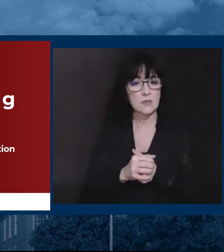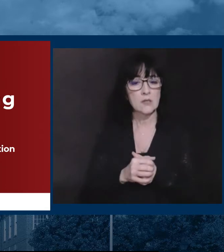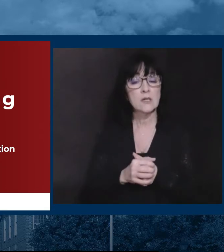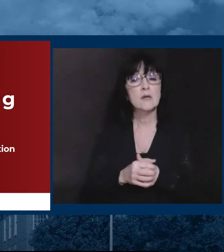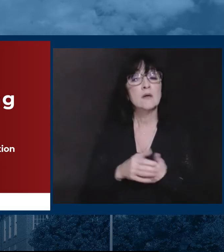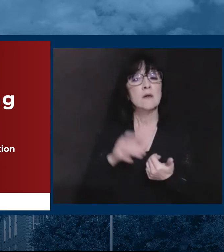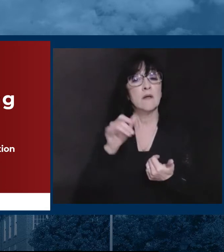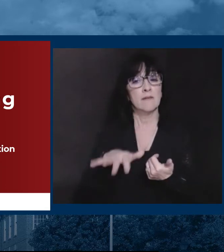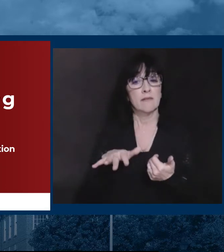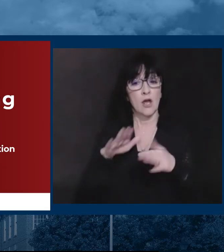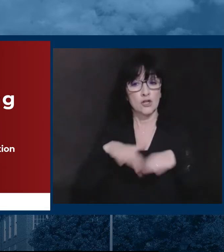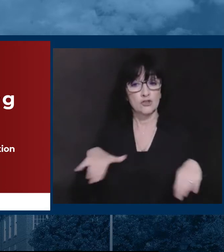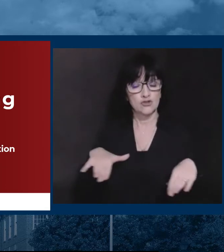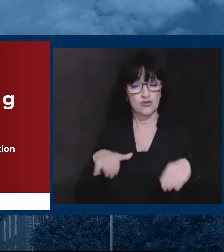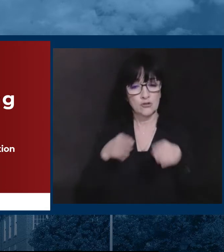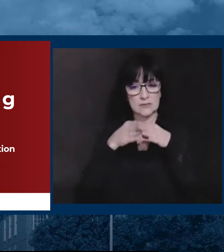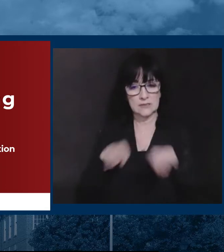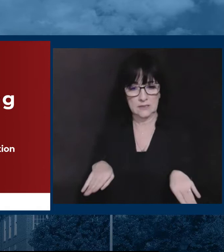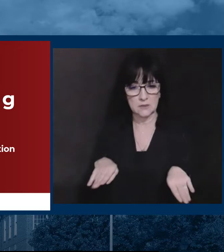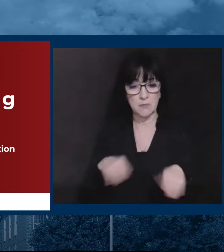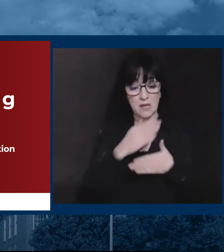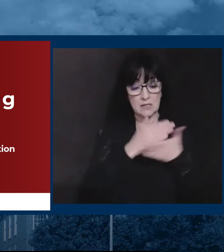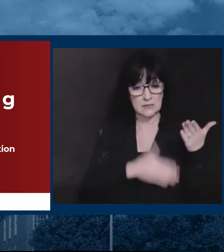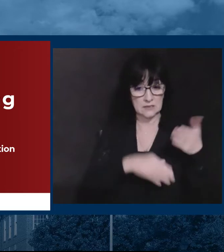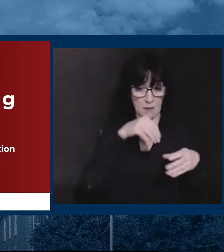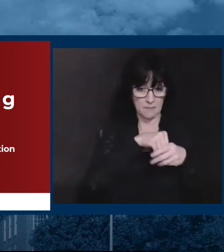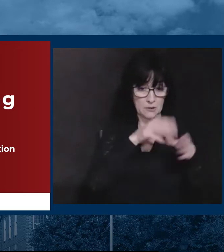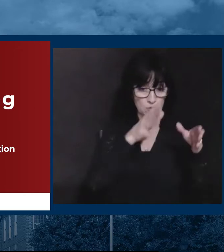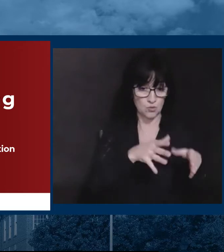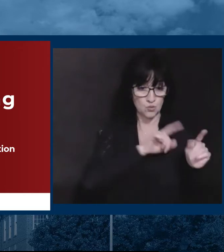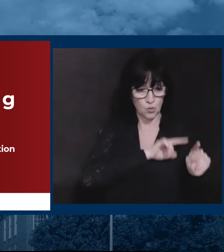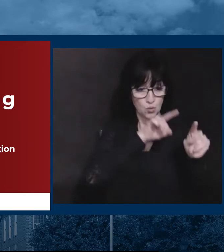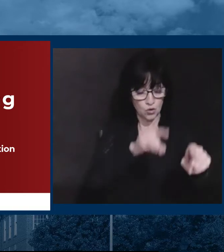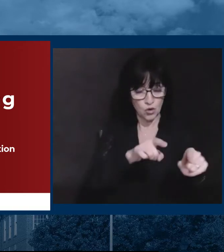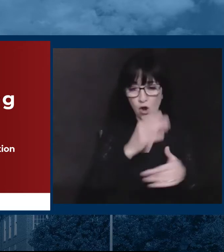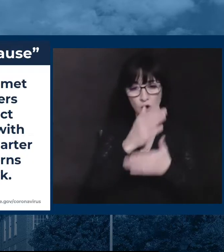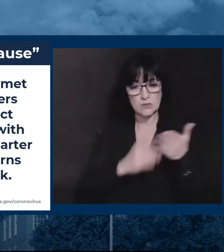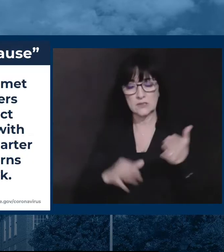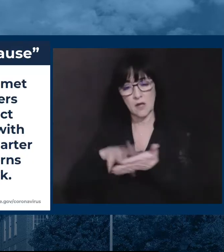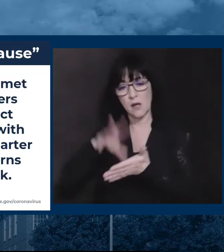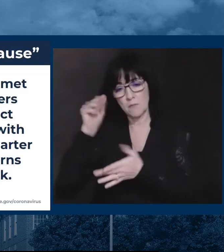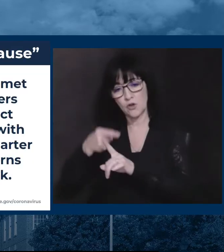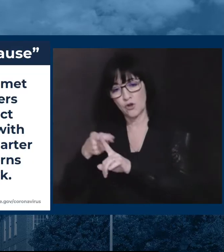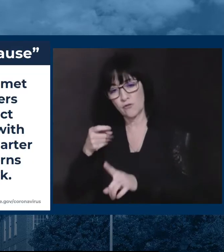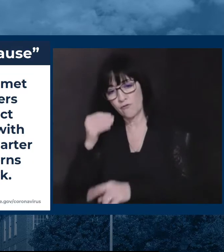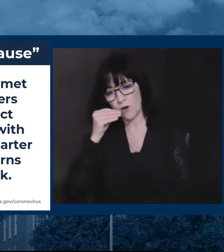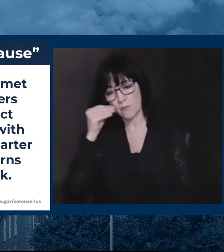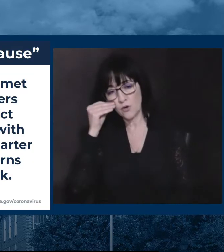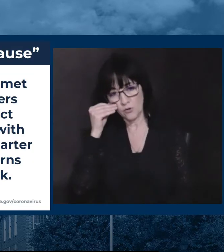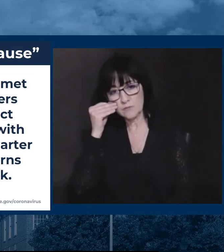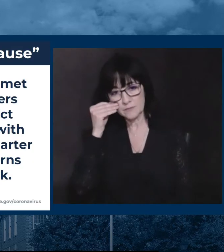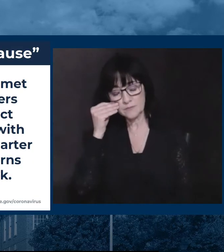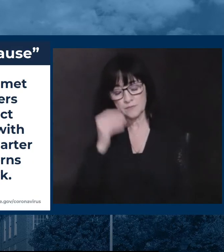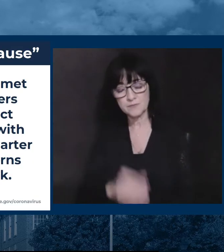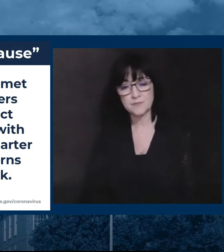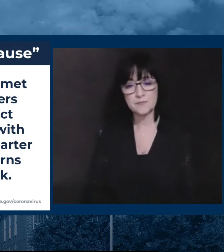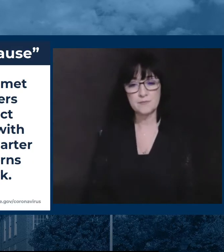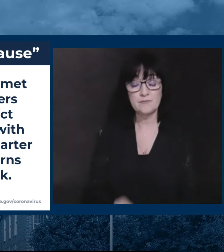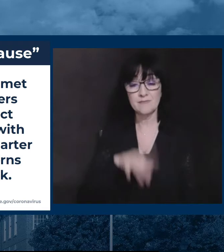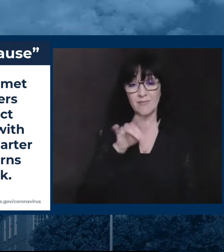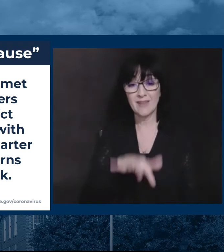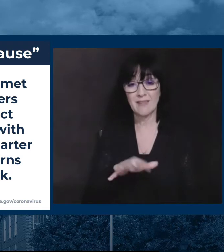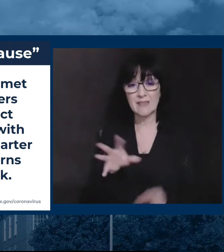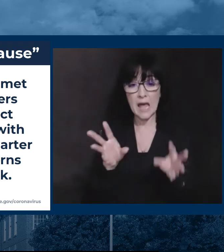remotely. And that was planned and still is planned for January 11th. Each of the meetings was a little different in composition,